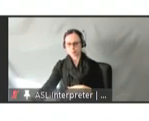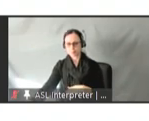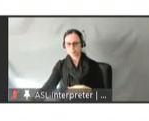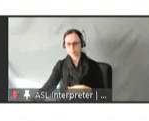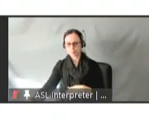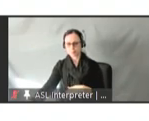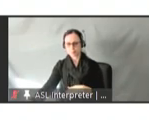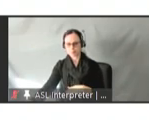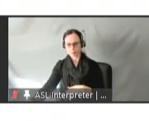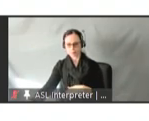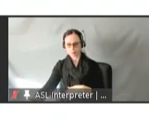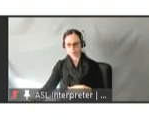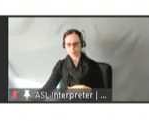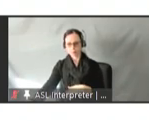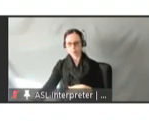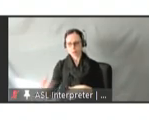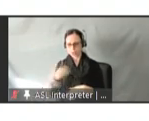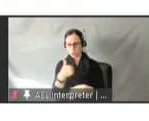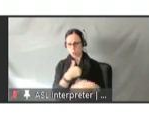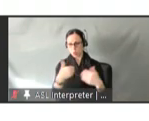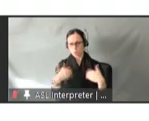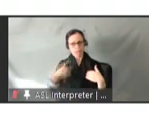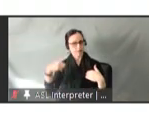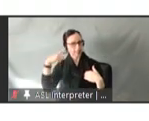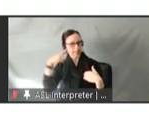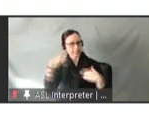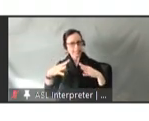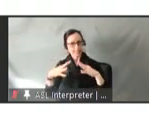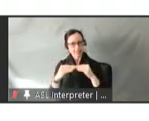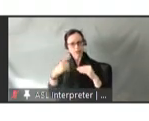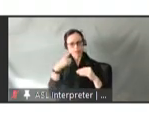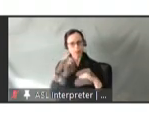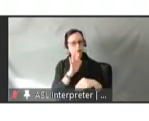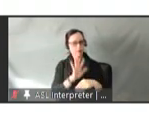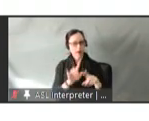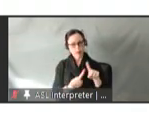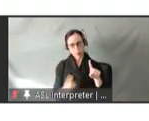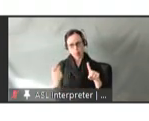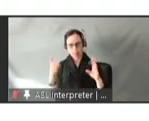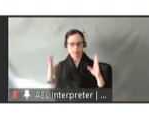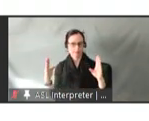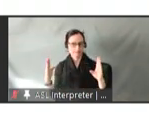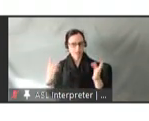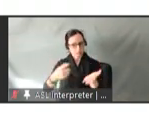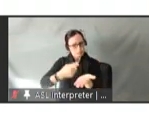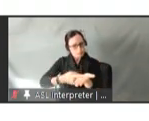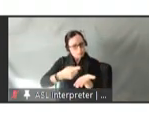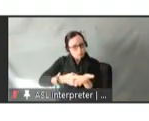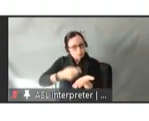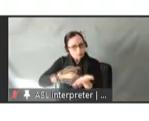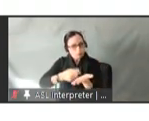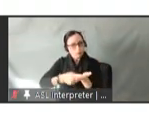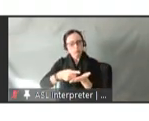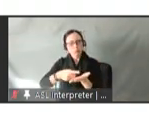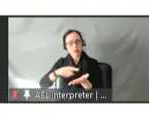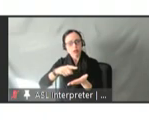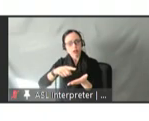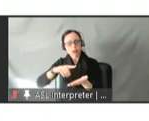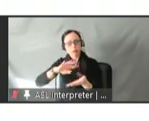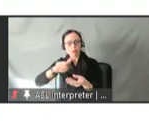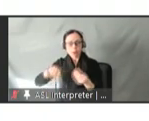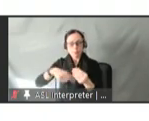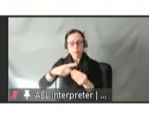sessions for COVID vaccine rollout 5 to 11-year-olds and talked about the lessons learned with enrolling